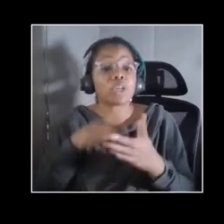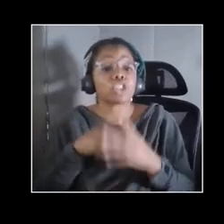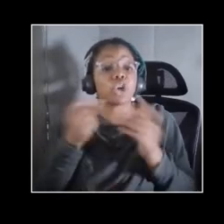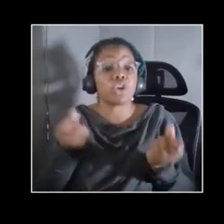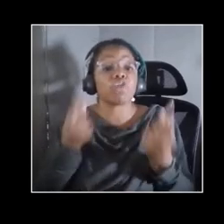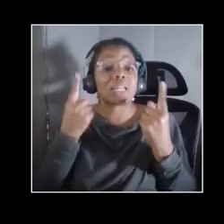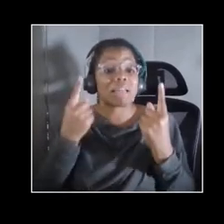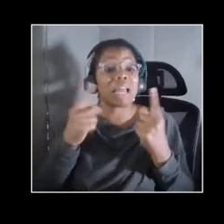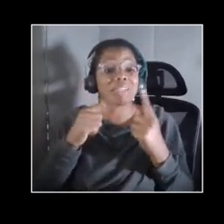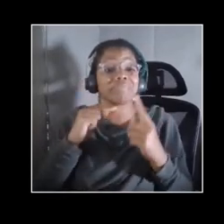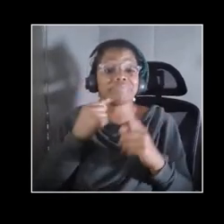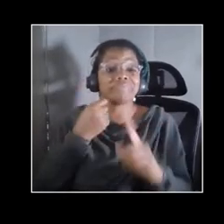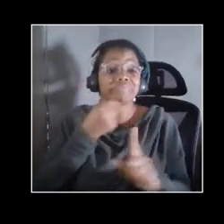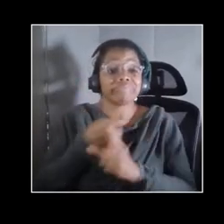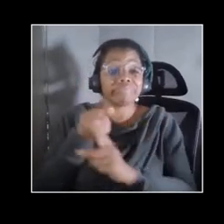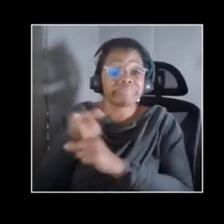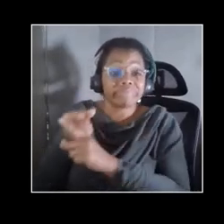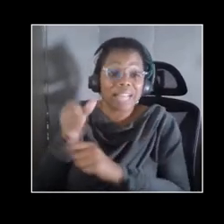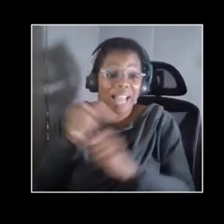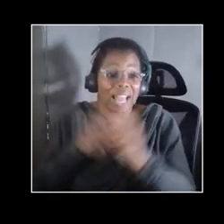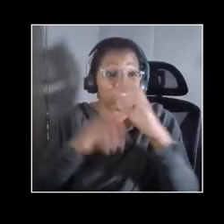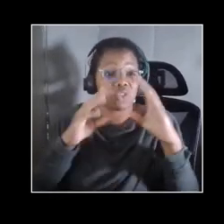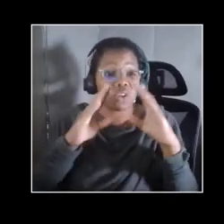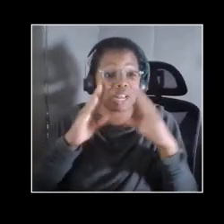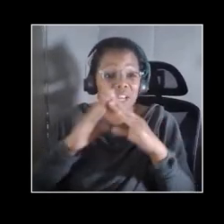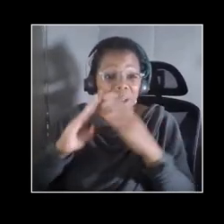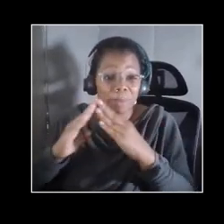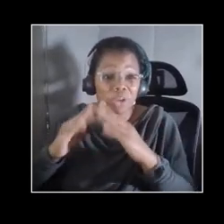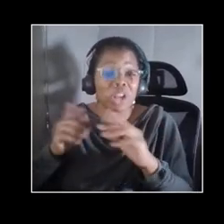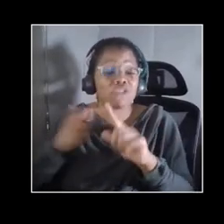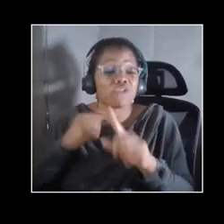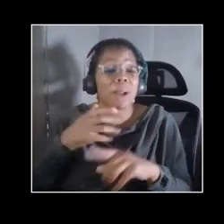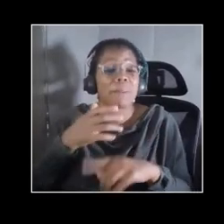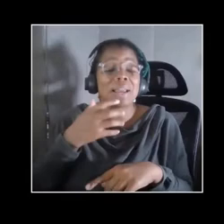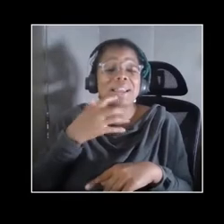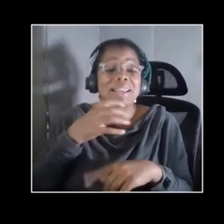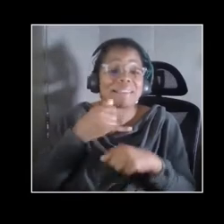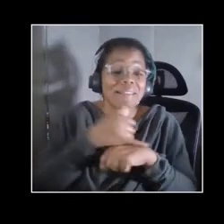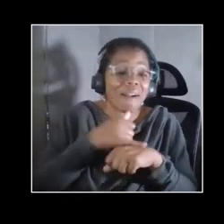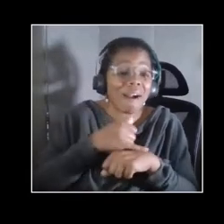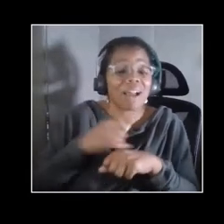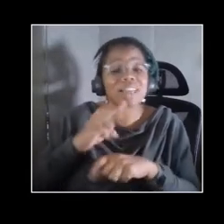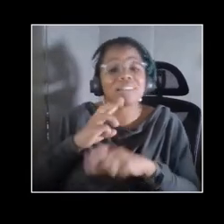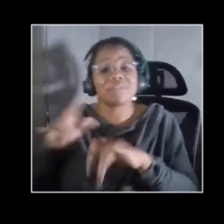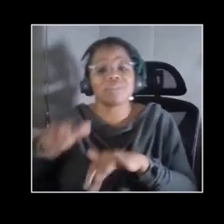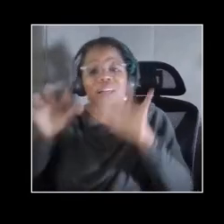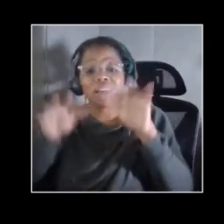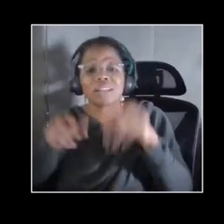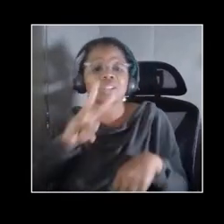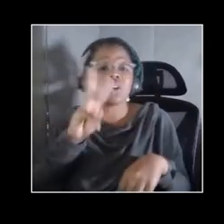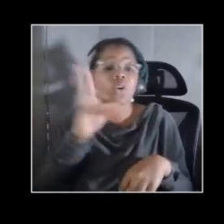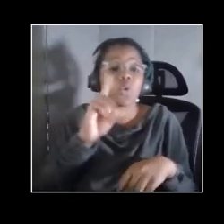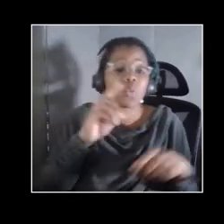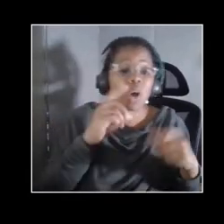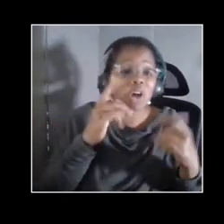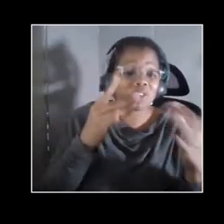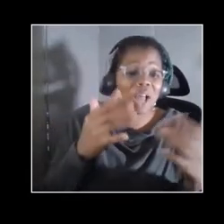it was impacting every single community, from heat islands to floods to wildfires, which then are tied to air